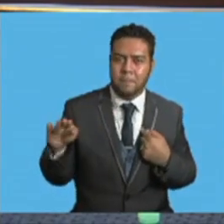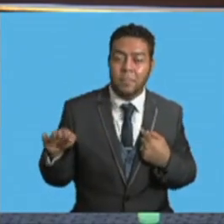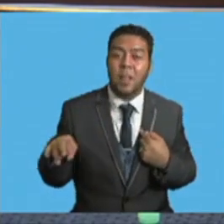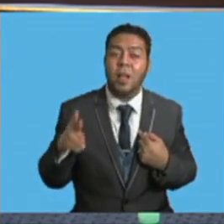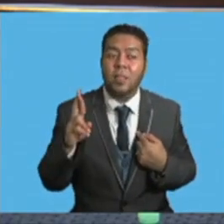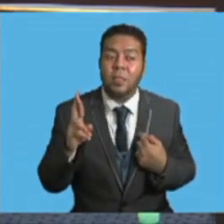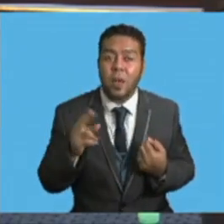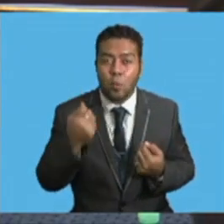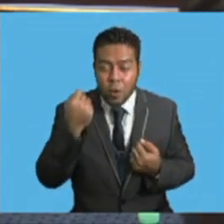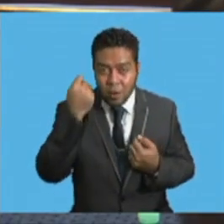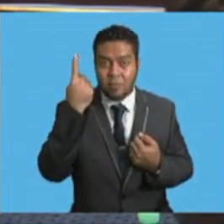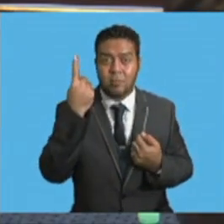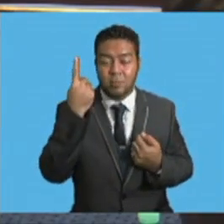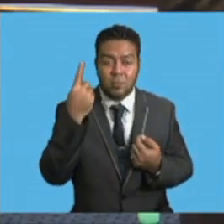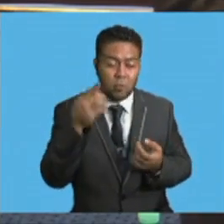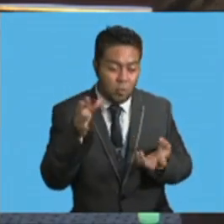the